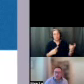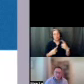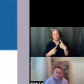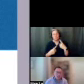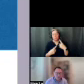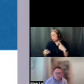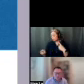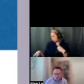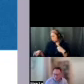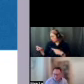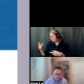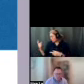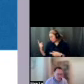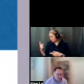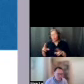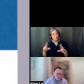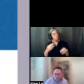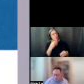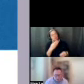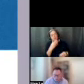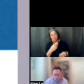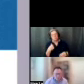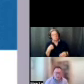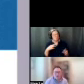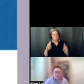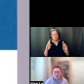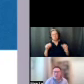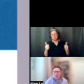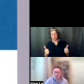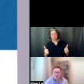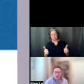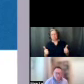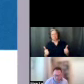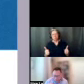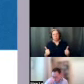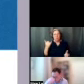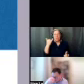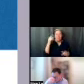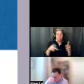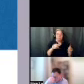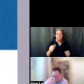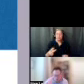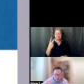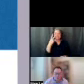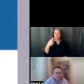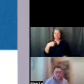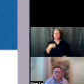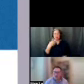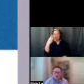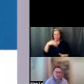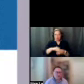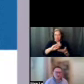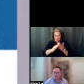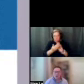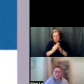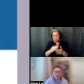I say, thank you for asking, but I got this. And they see us out and about. They see our community doing